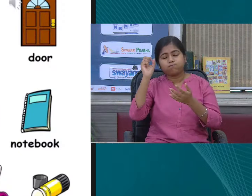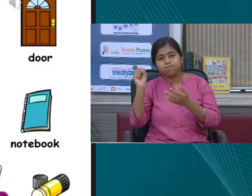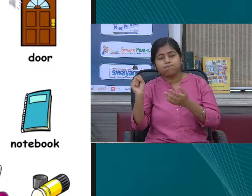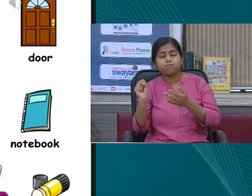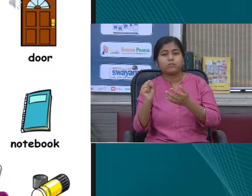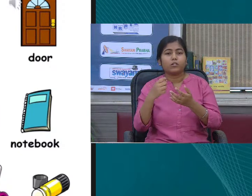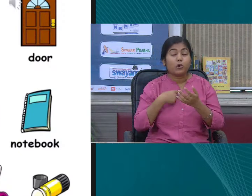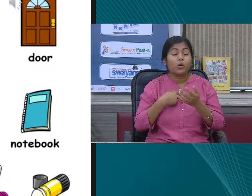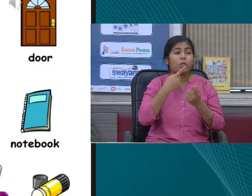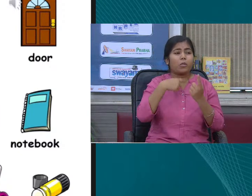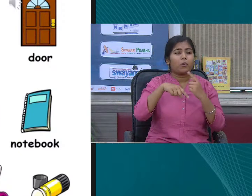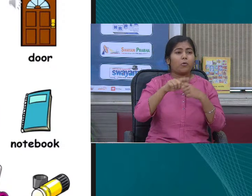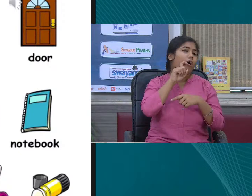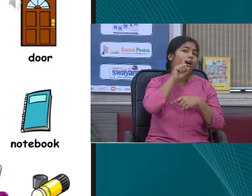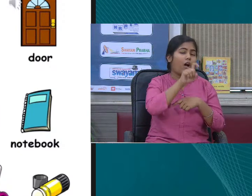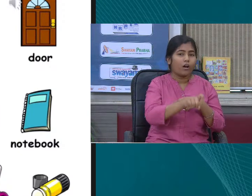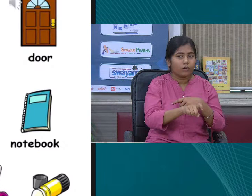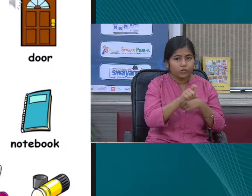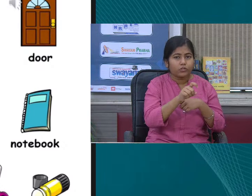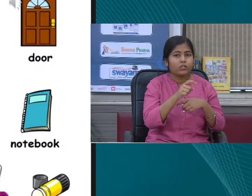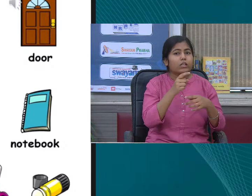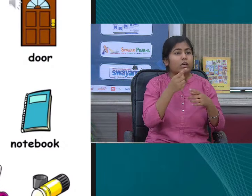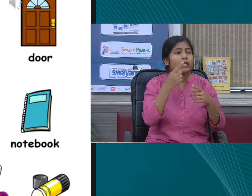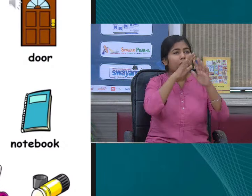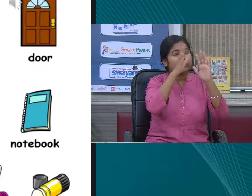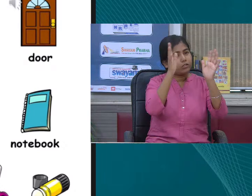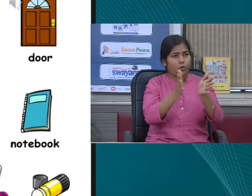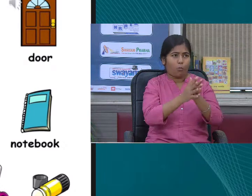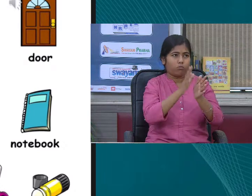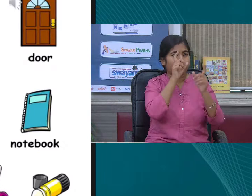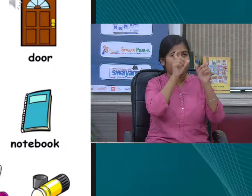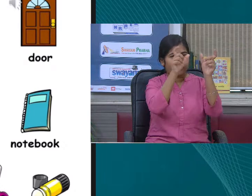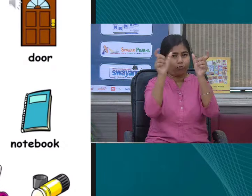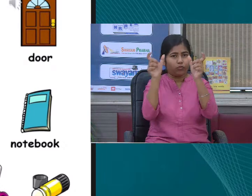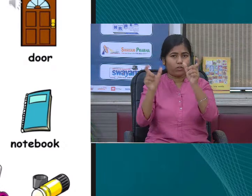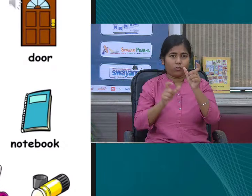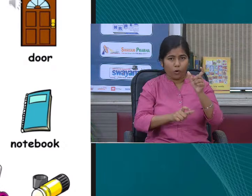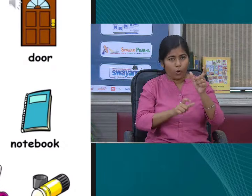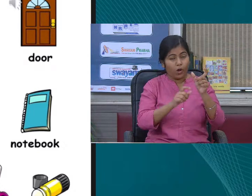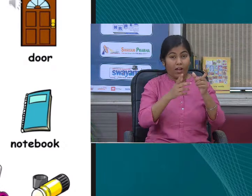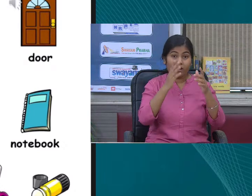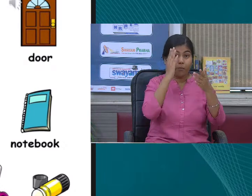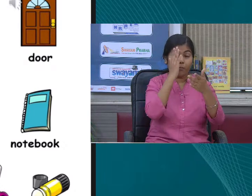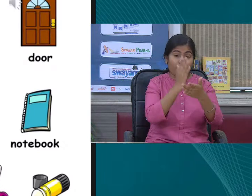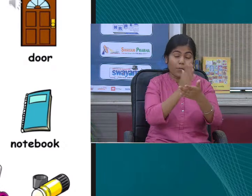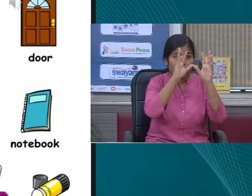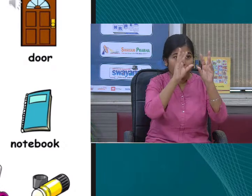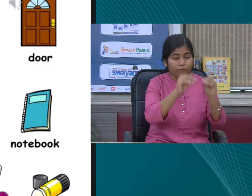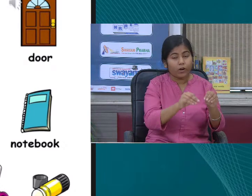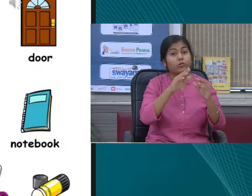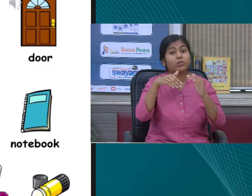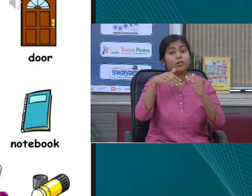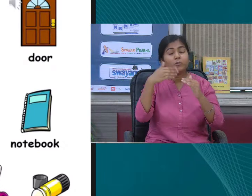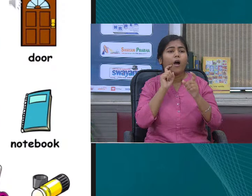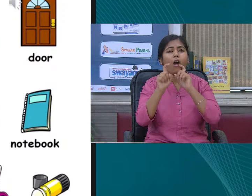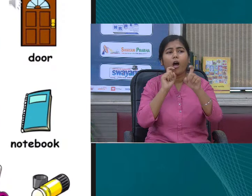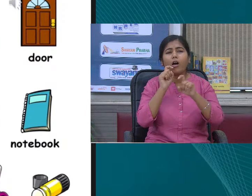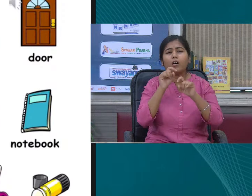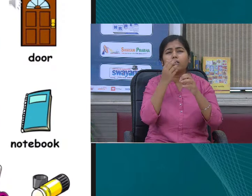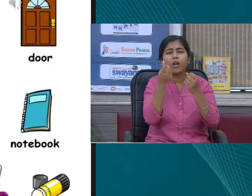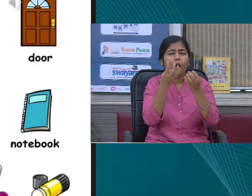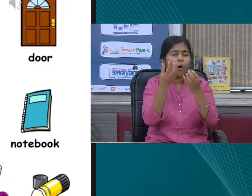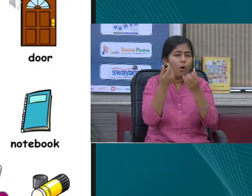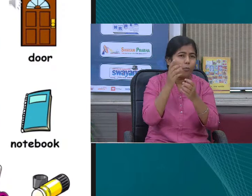you how many of the objects you remember once I, stop showing this slide. So I am expecting